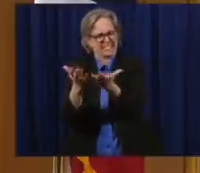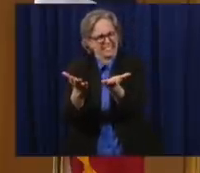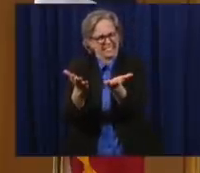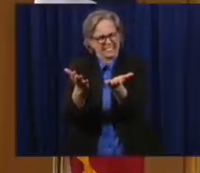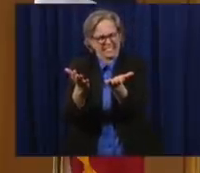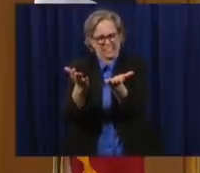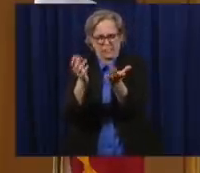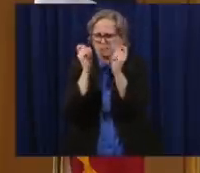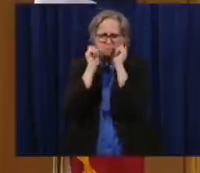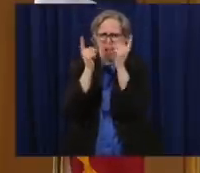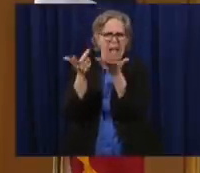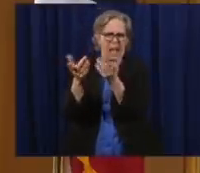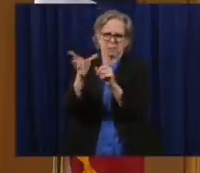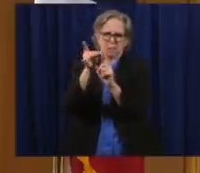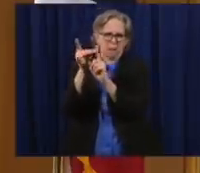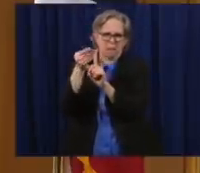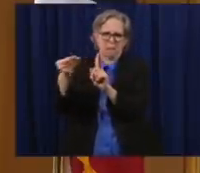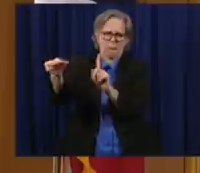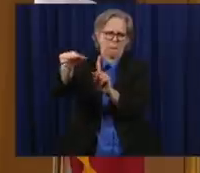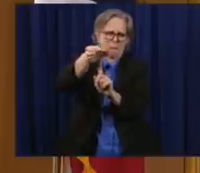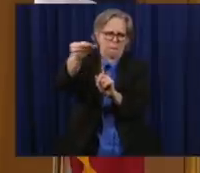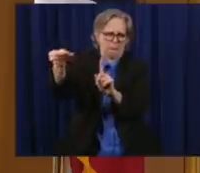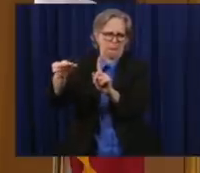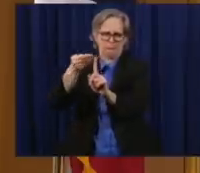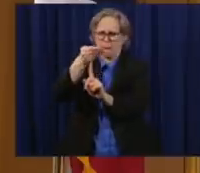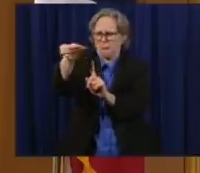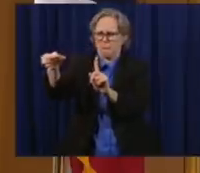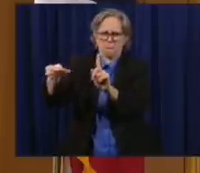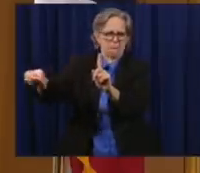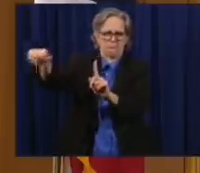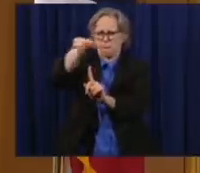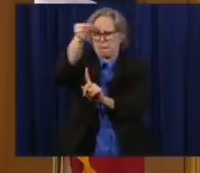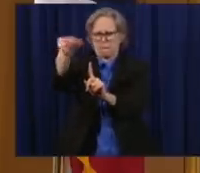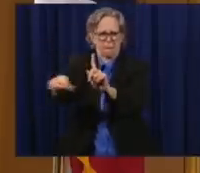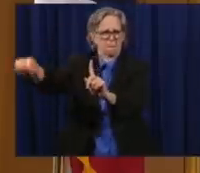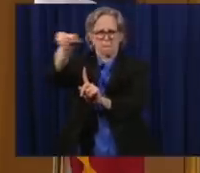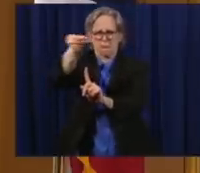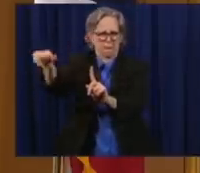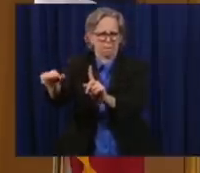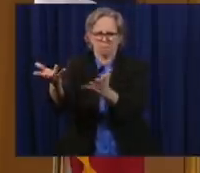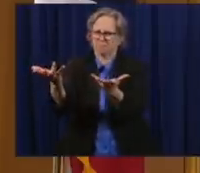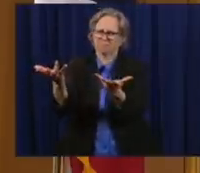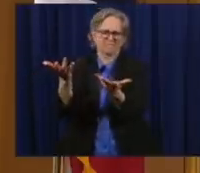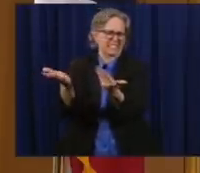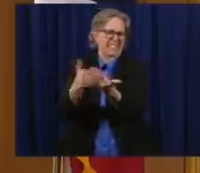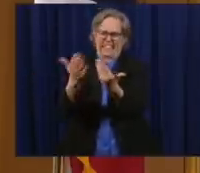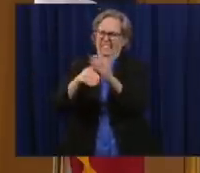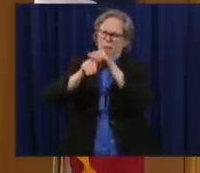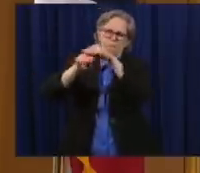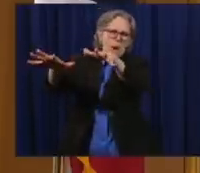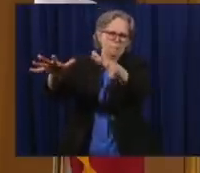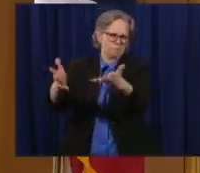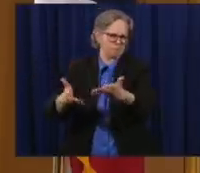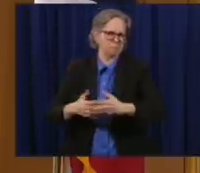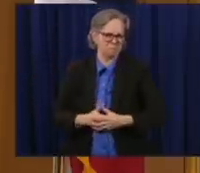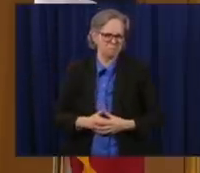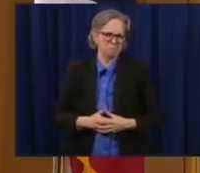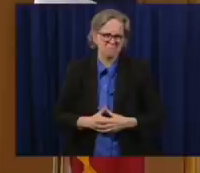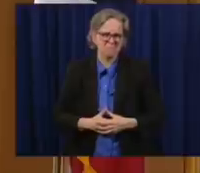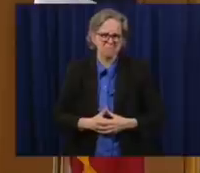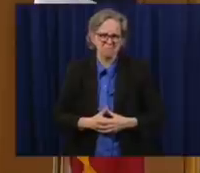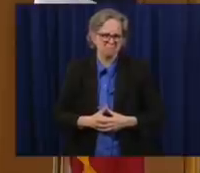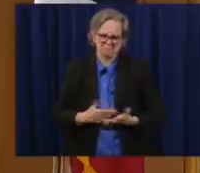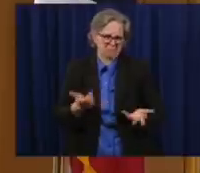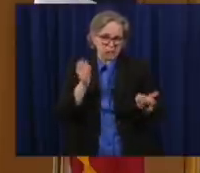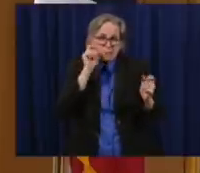get COVID-19 in that space, that among that group of people, that it would spread very quickly.